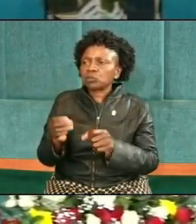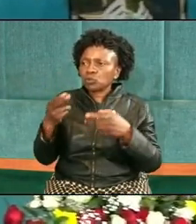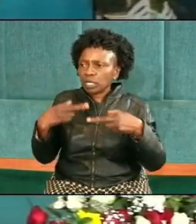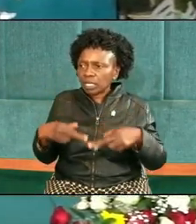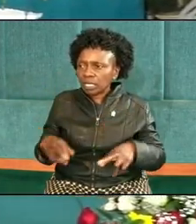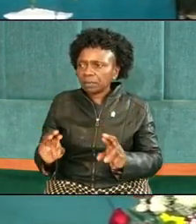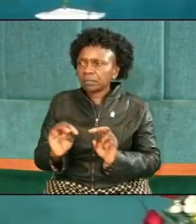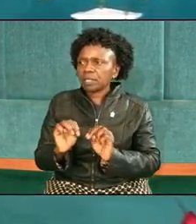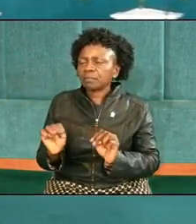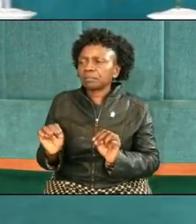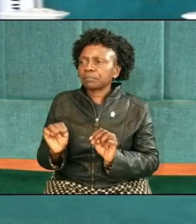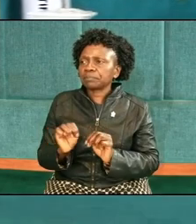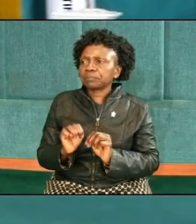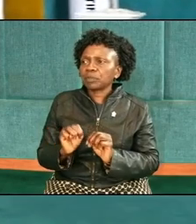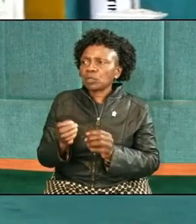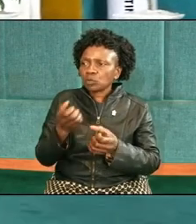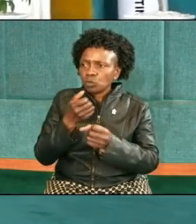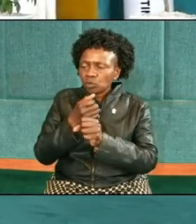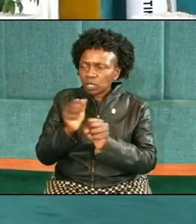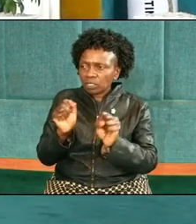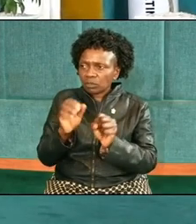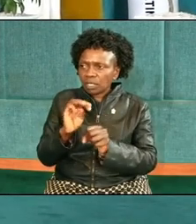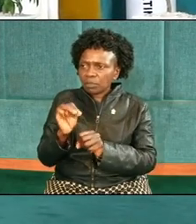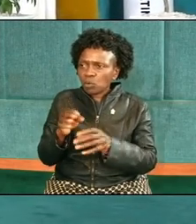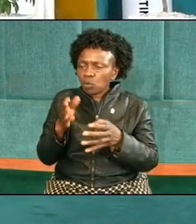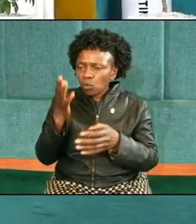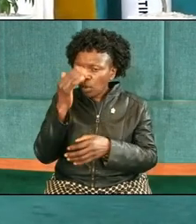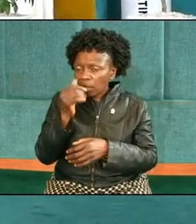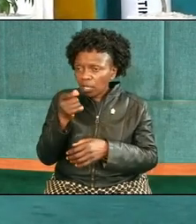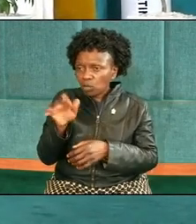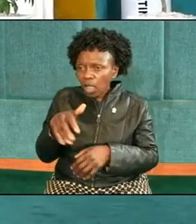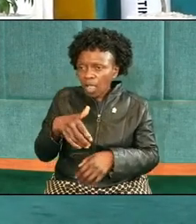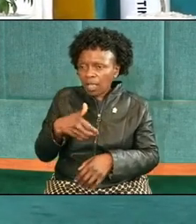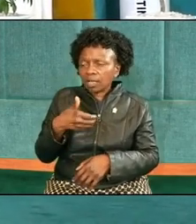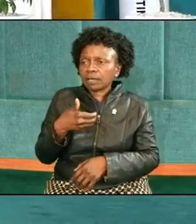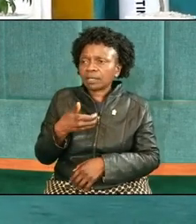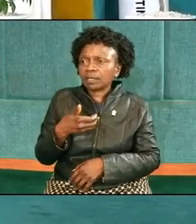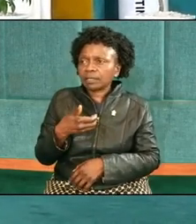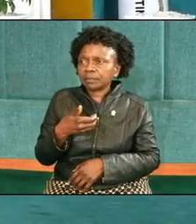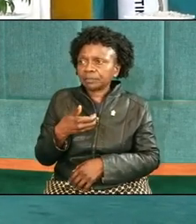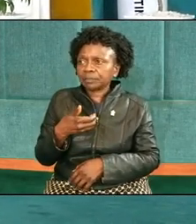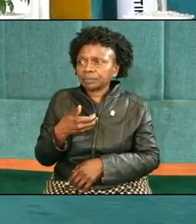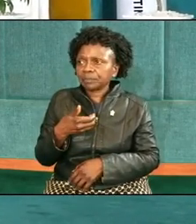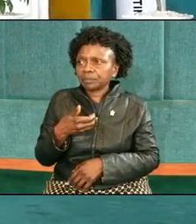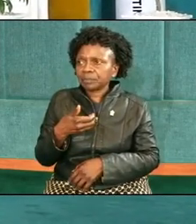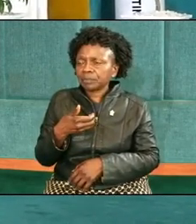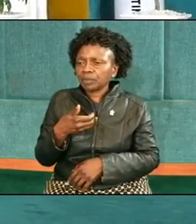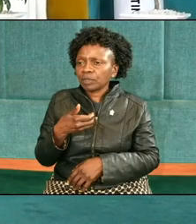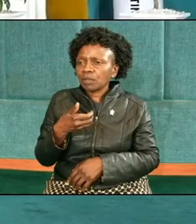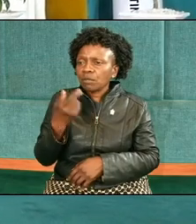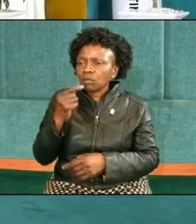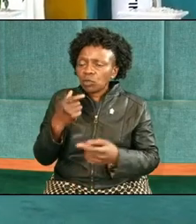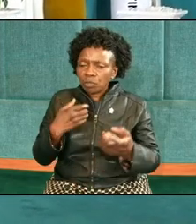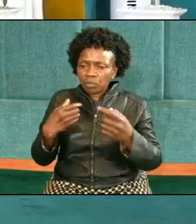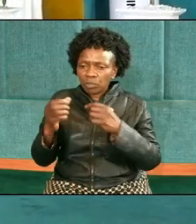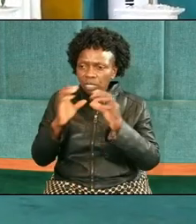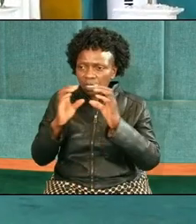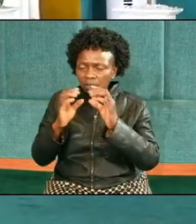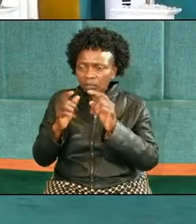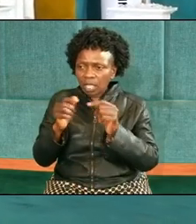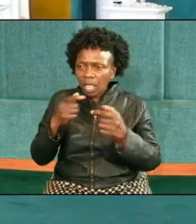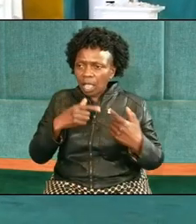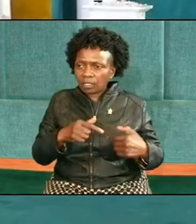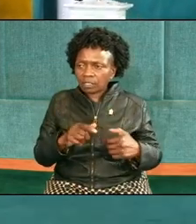them? Should I not try to rescue them? Why are you angry if people are coming to give their hearts to me? Why are you angry?